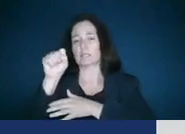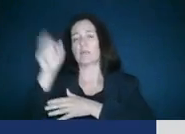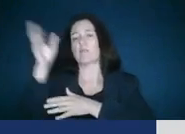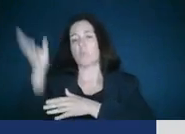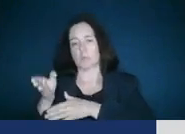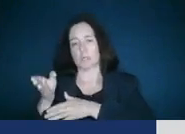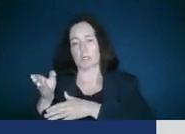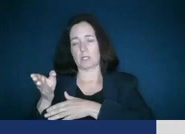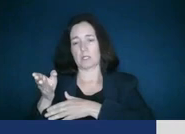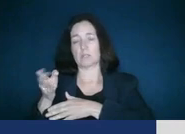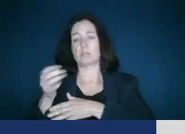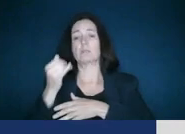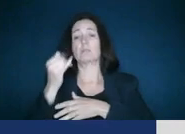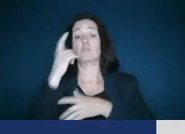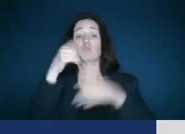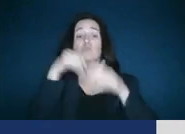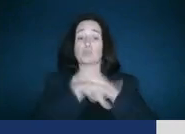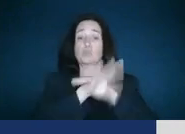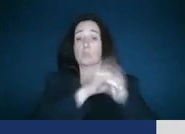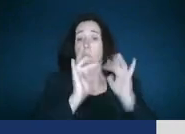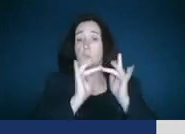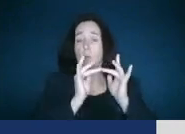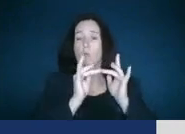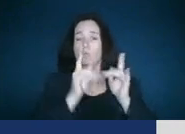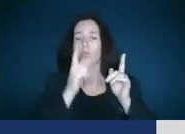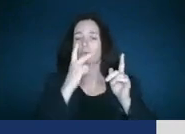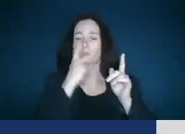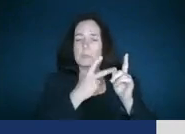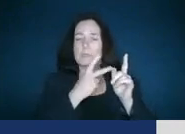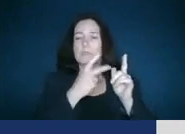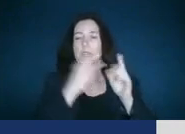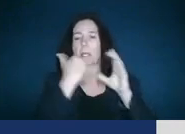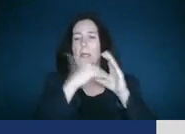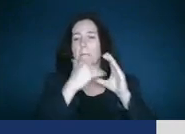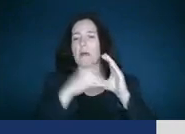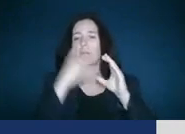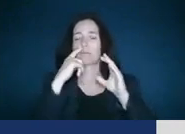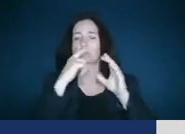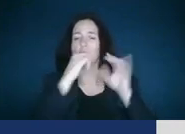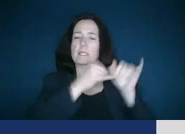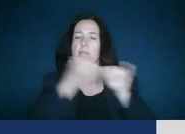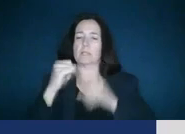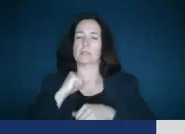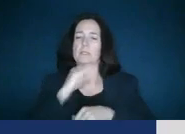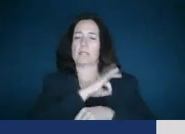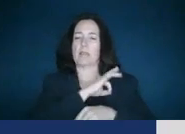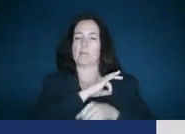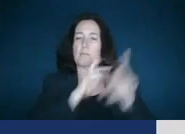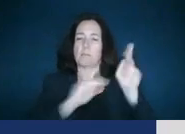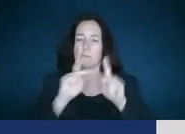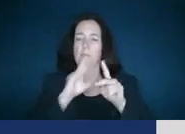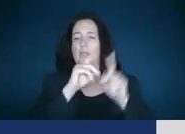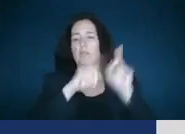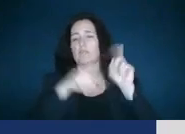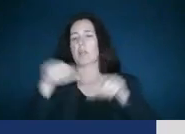www.etsu.edu/students/ds/. And if you access that web page, you can find the emails for the individual staff members as well as a variety